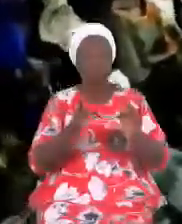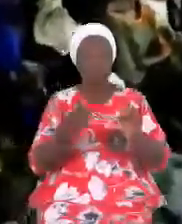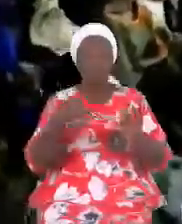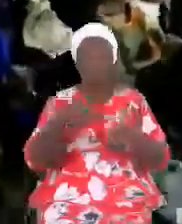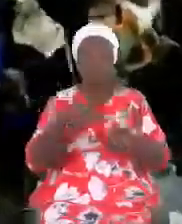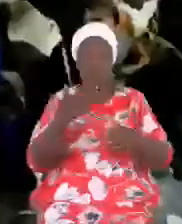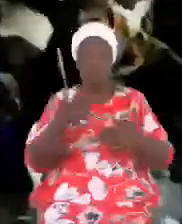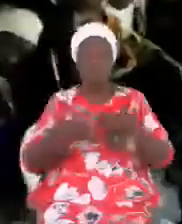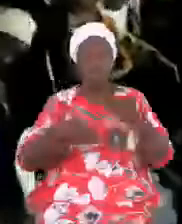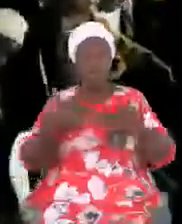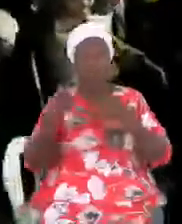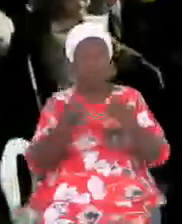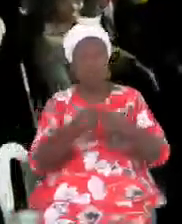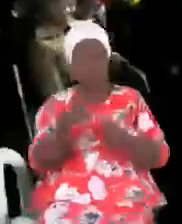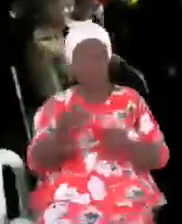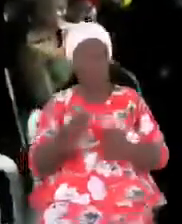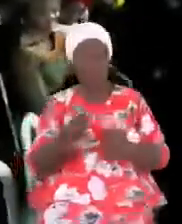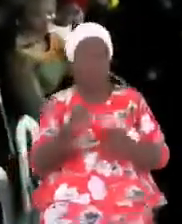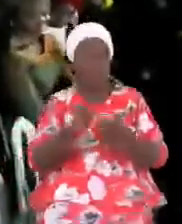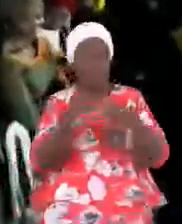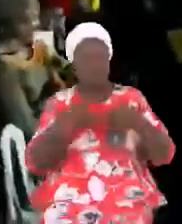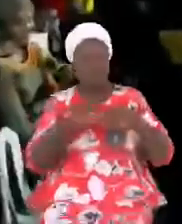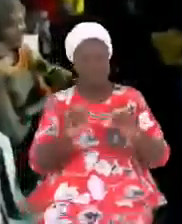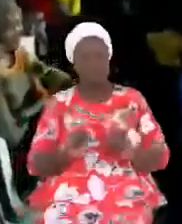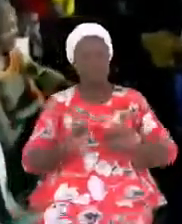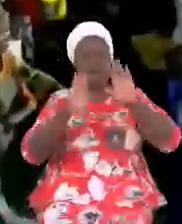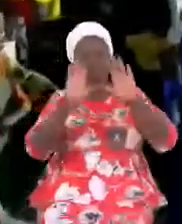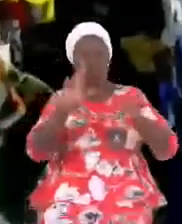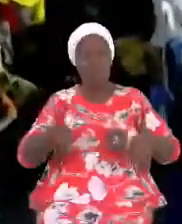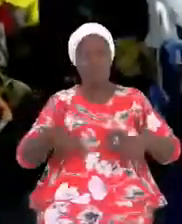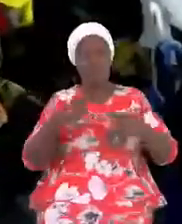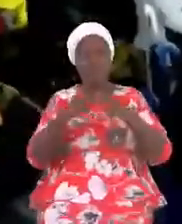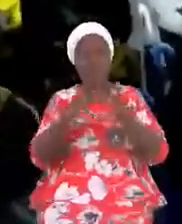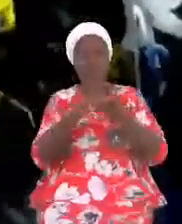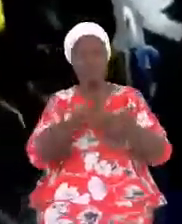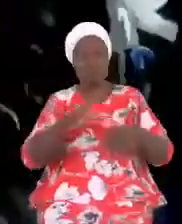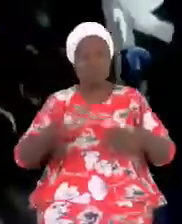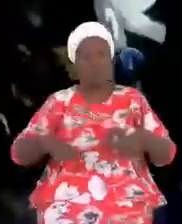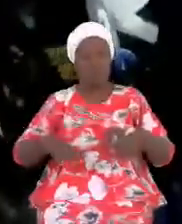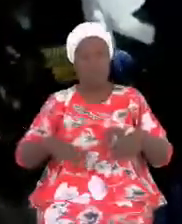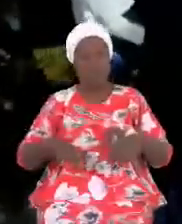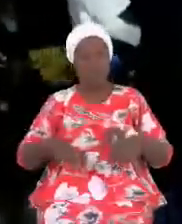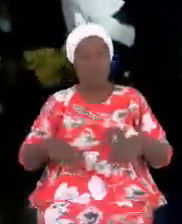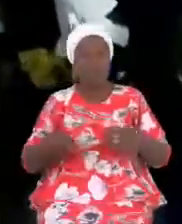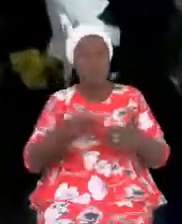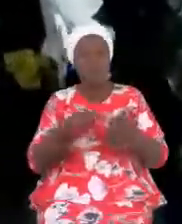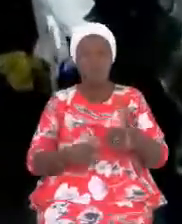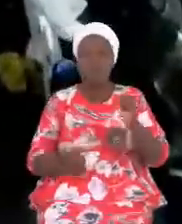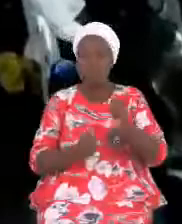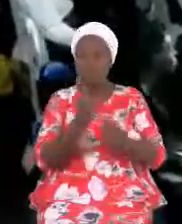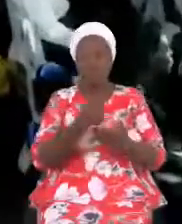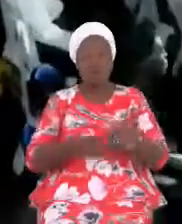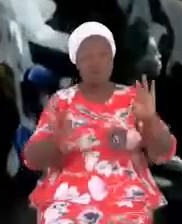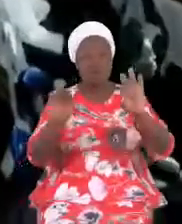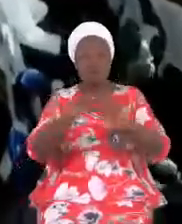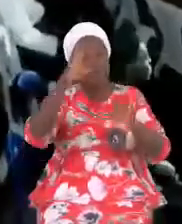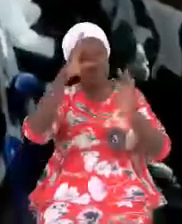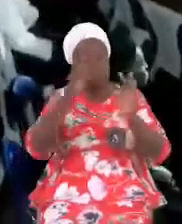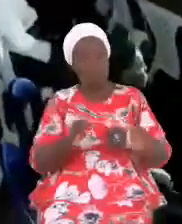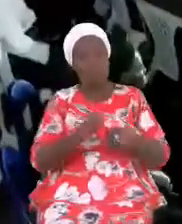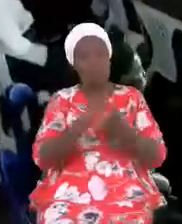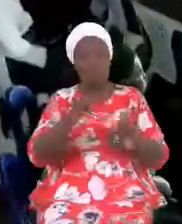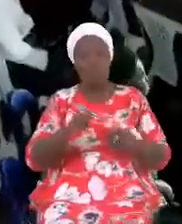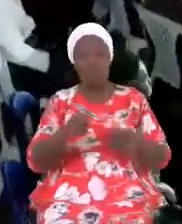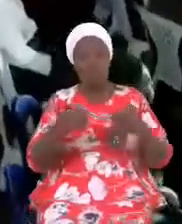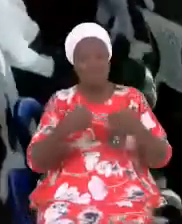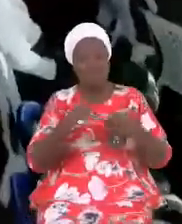most important decision you can make in your life. As you look at the screen there, you can connect with Christ